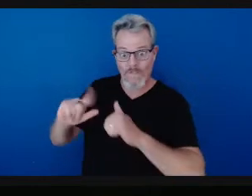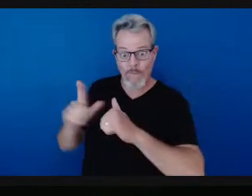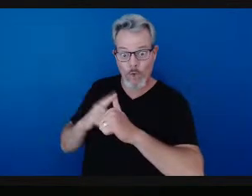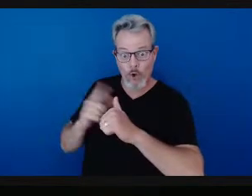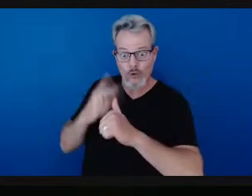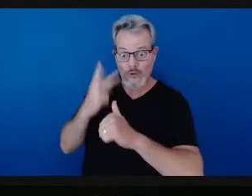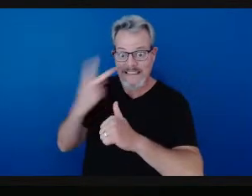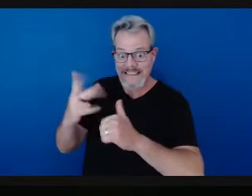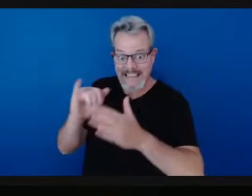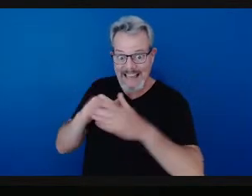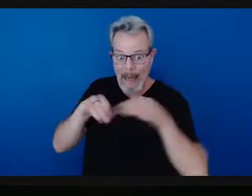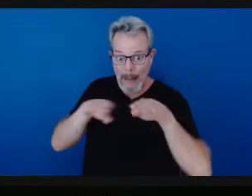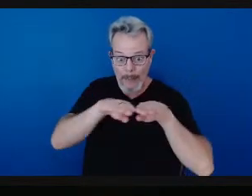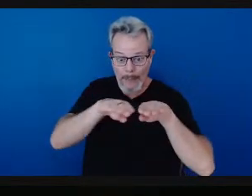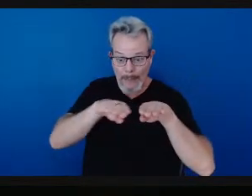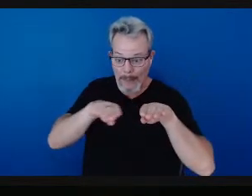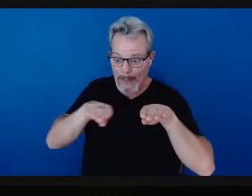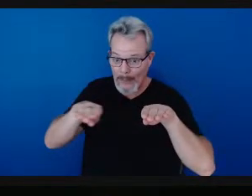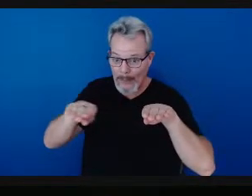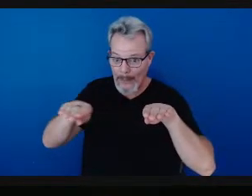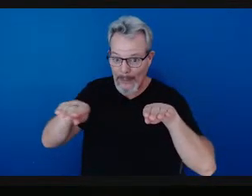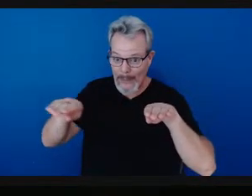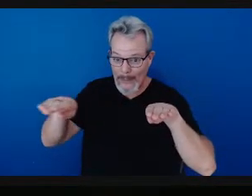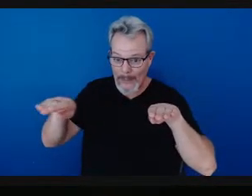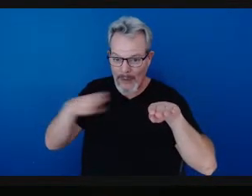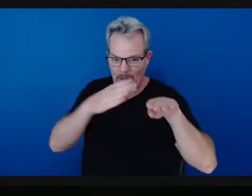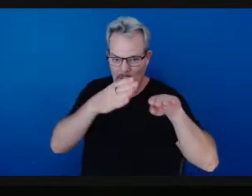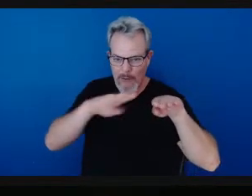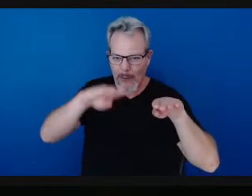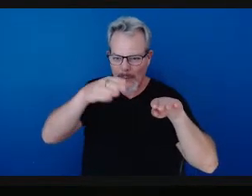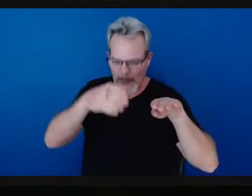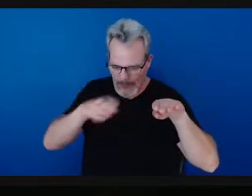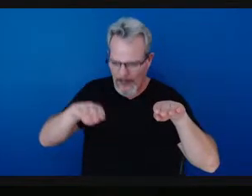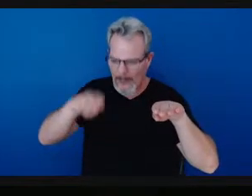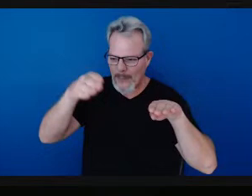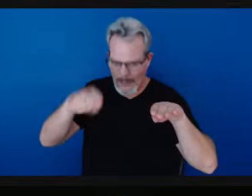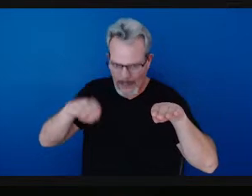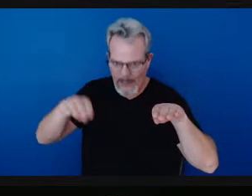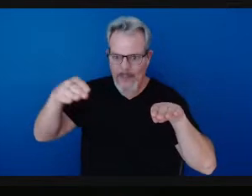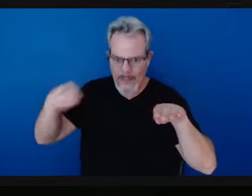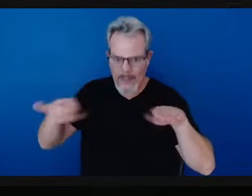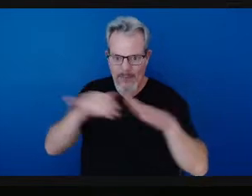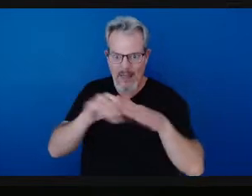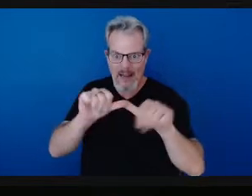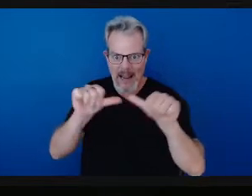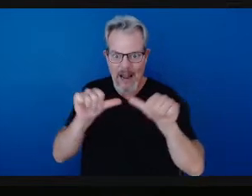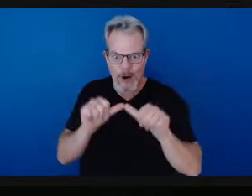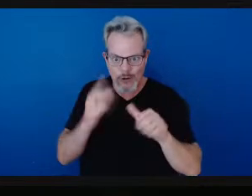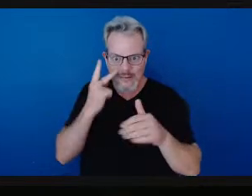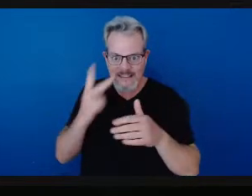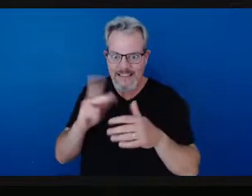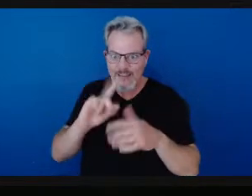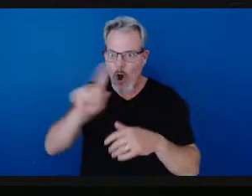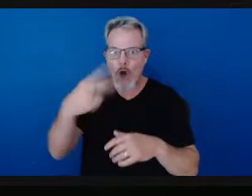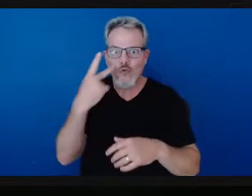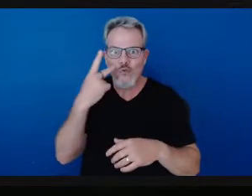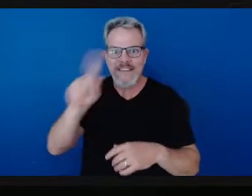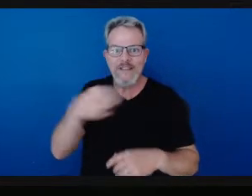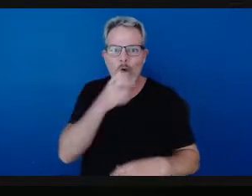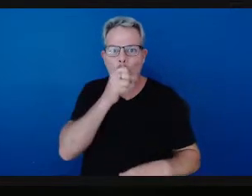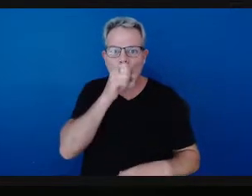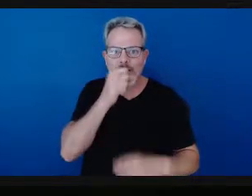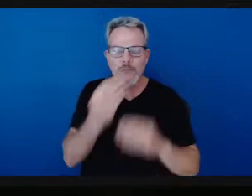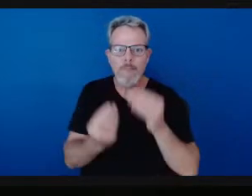is the edge of the down drop block here. This is one of the big cracks that you see from above in that area of the down drop block, and all you see is a fountain peeking above